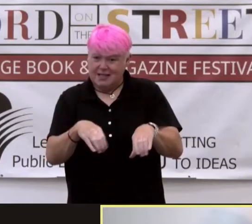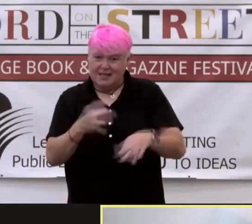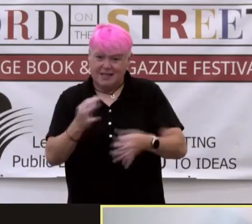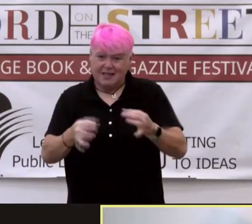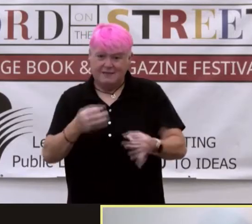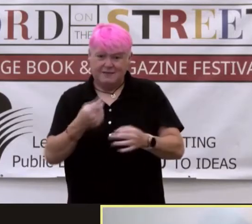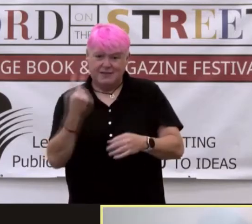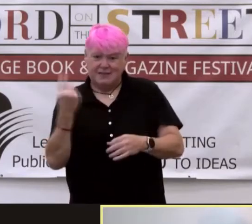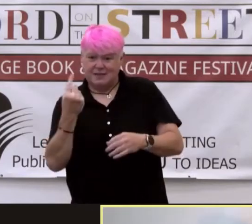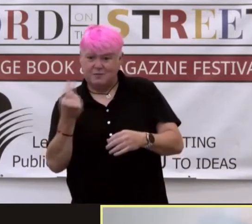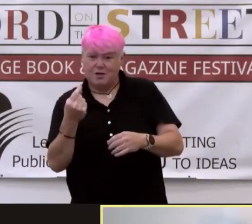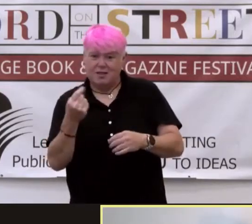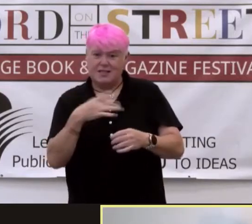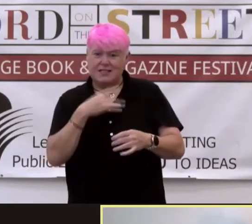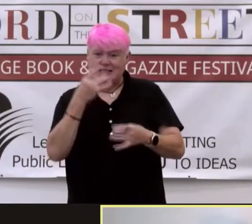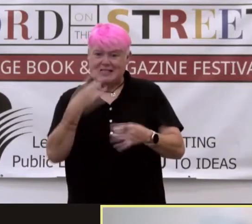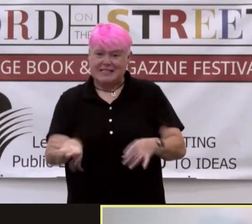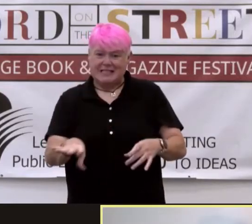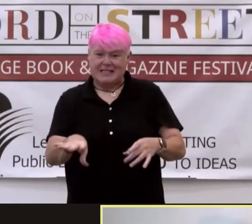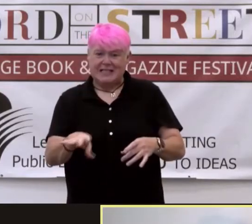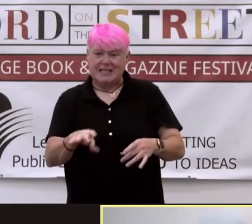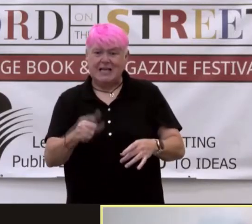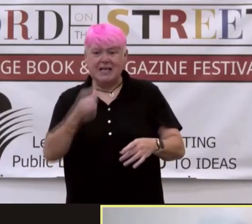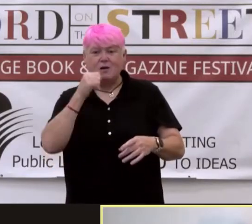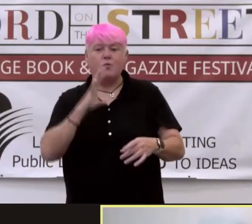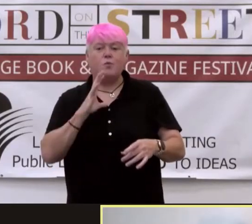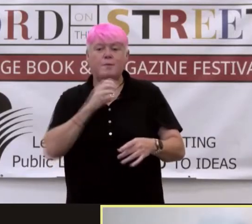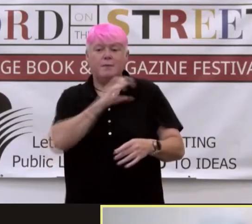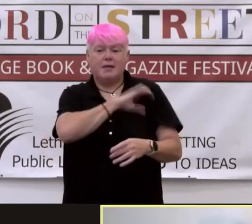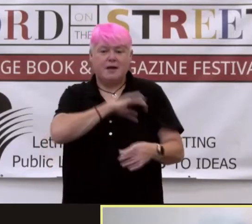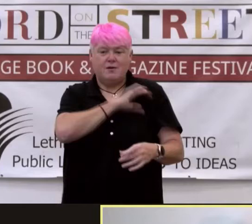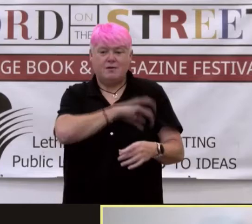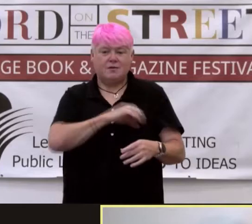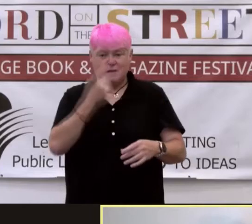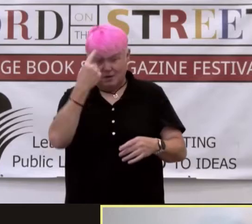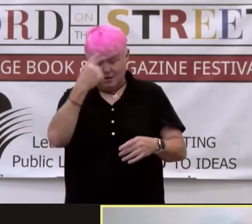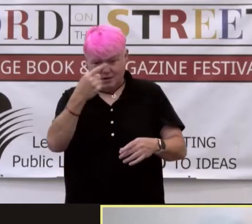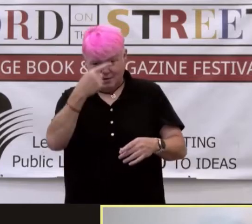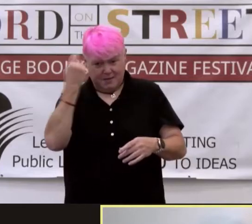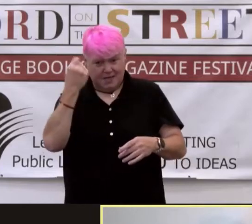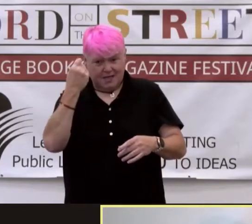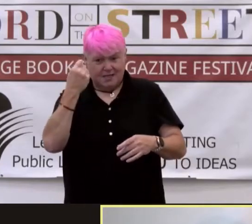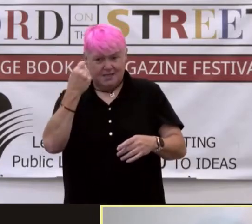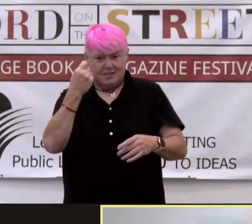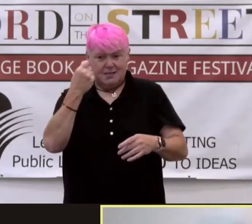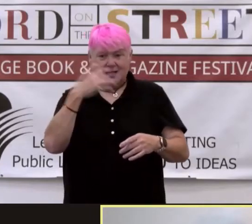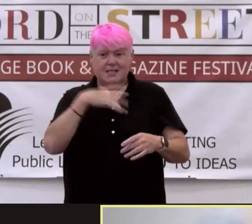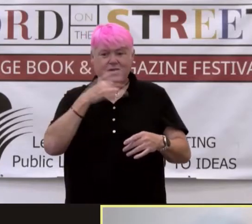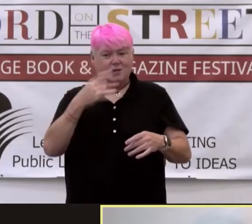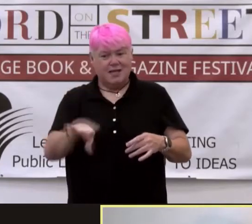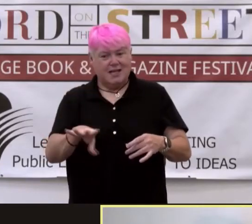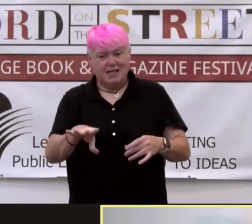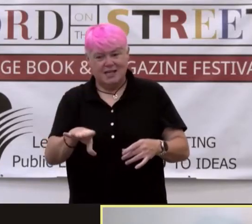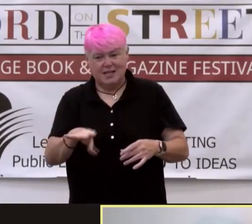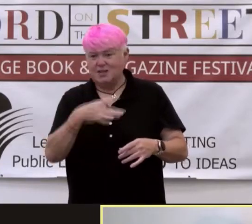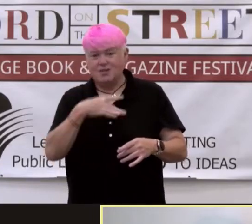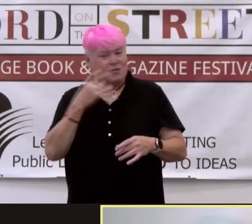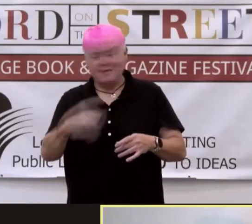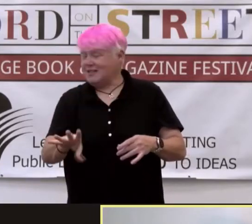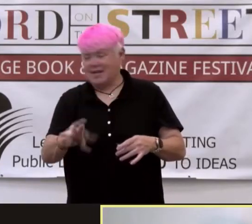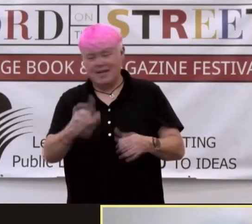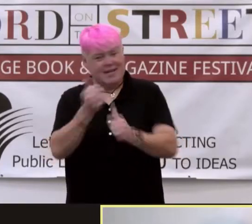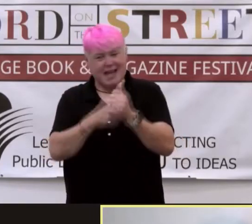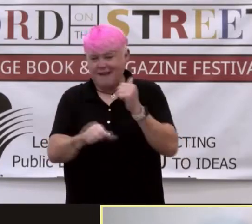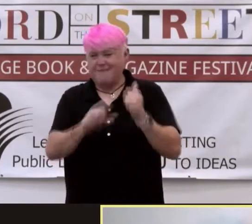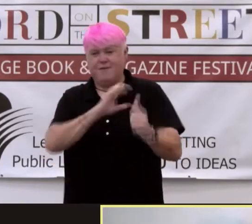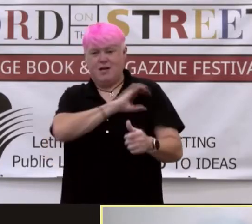like a female character because they are unlikable, that's saying something more about them. I mean, you don't have to like every character you come across, but if